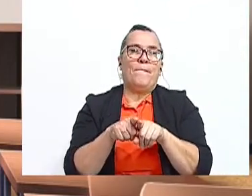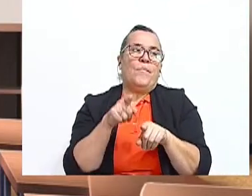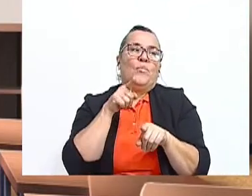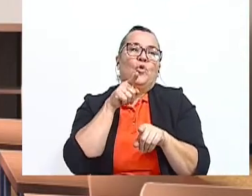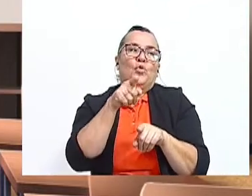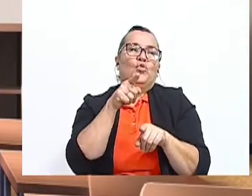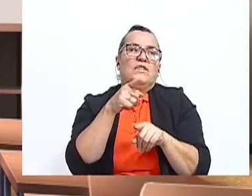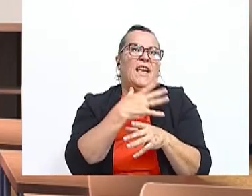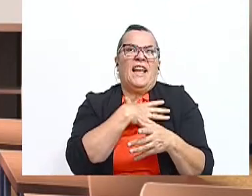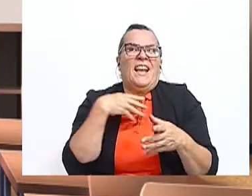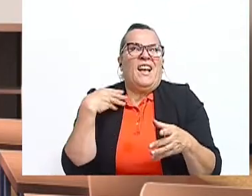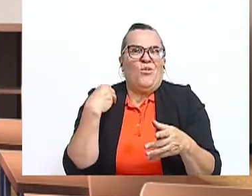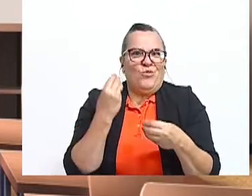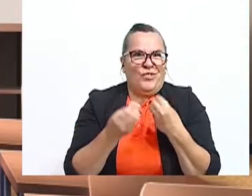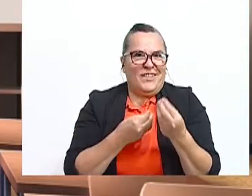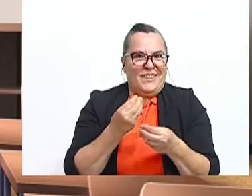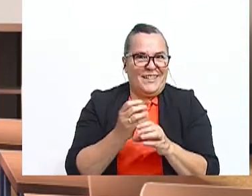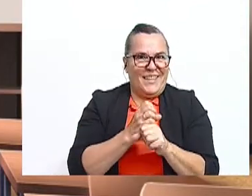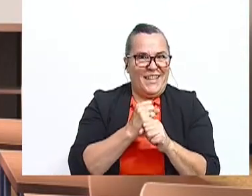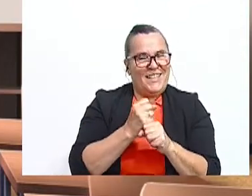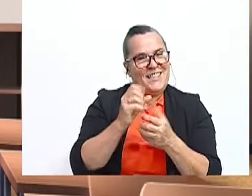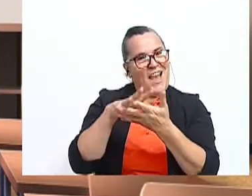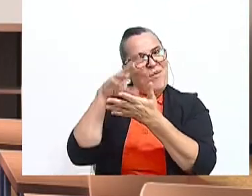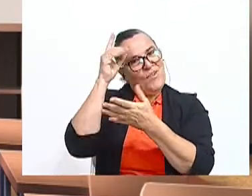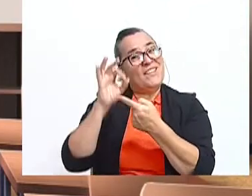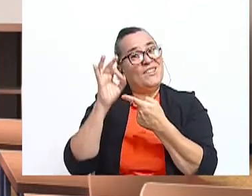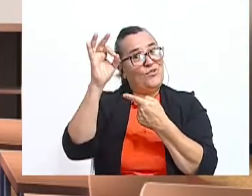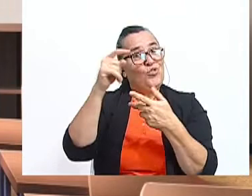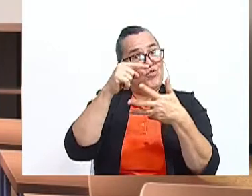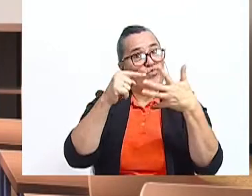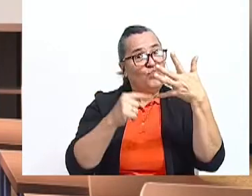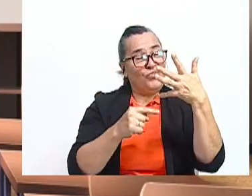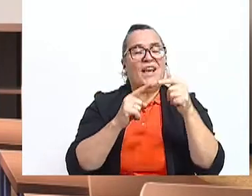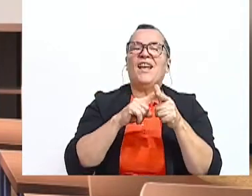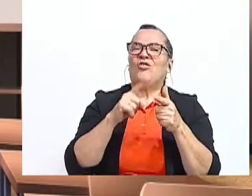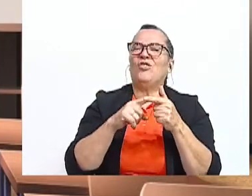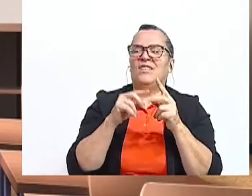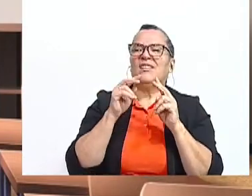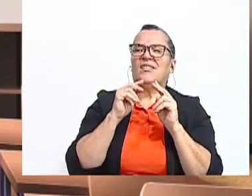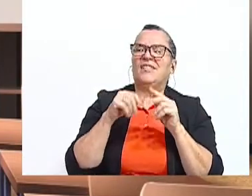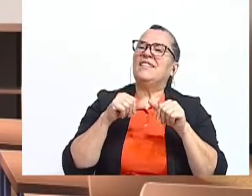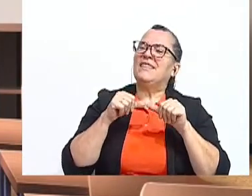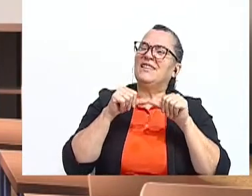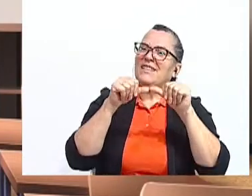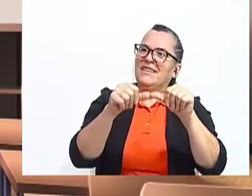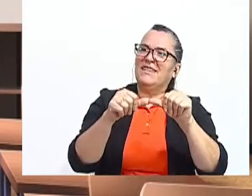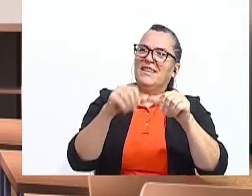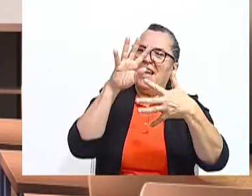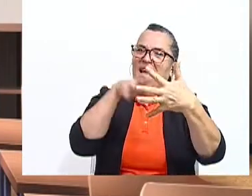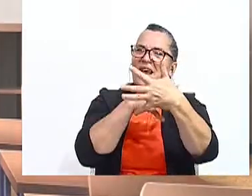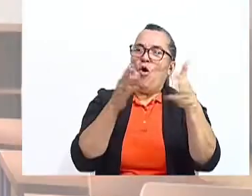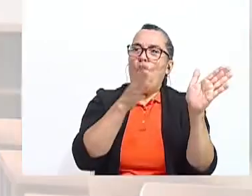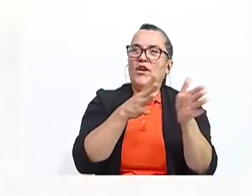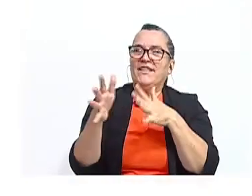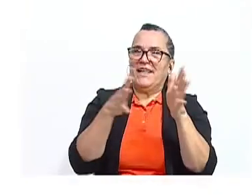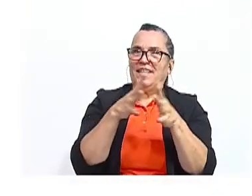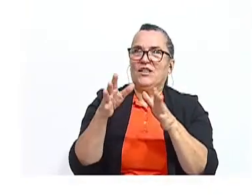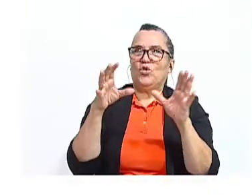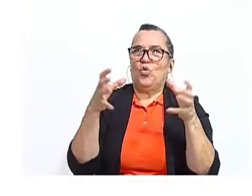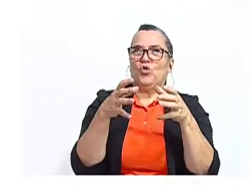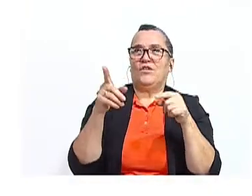would like to do or learn in the future. So let's fill in the following graphic organizer